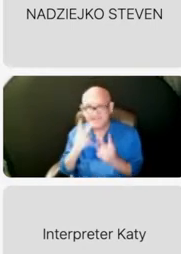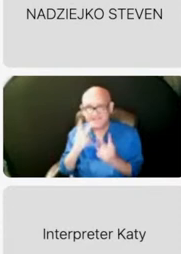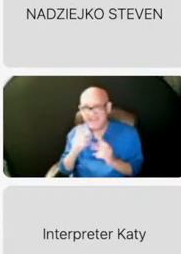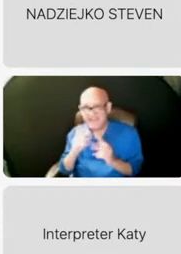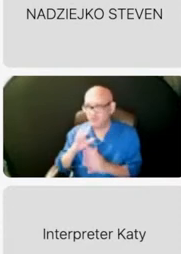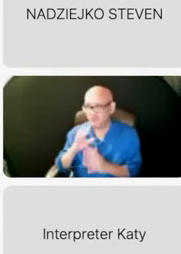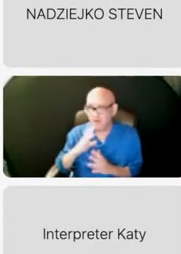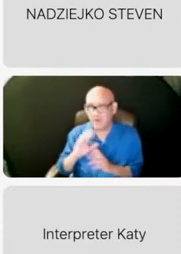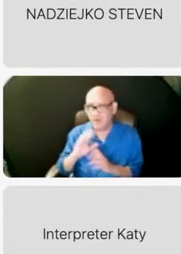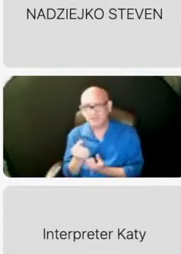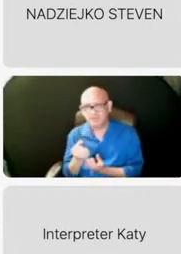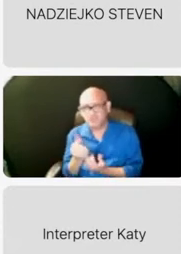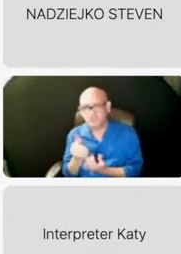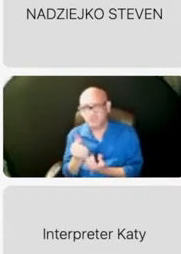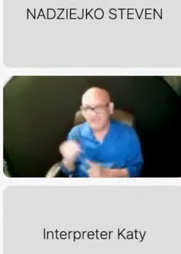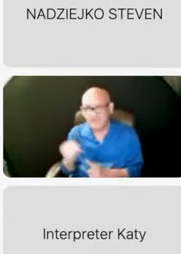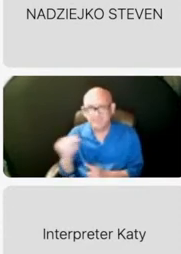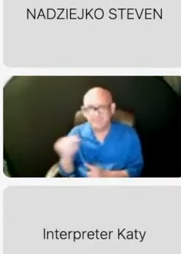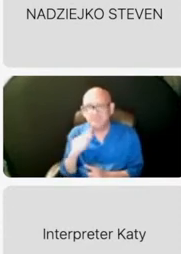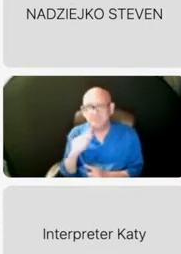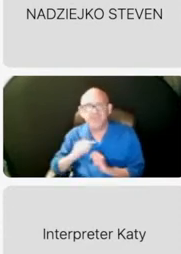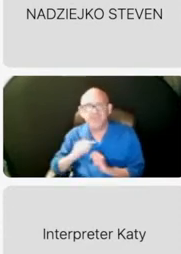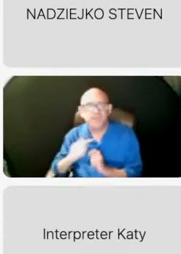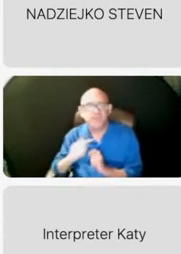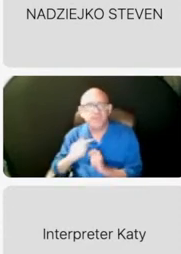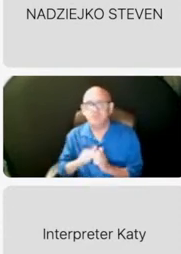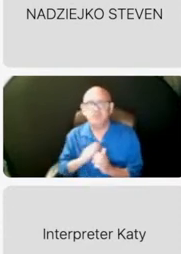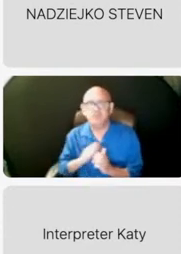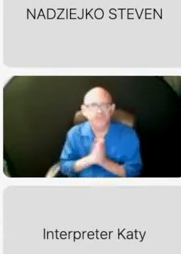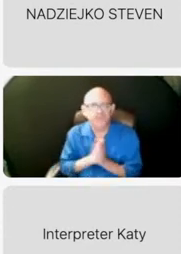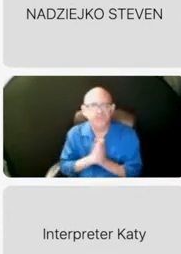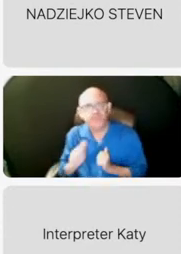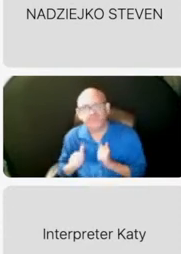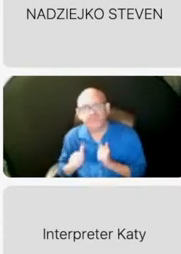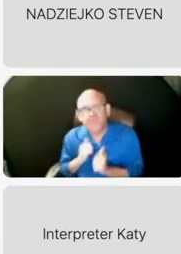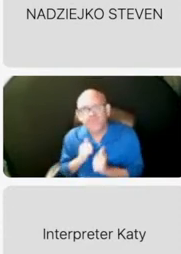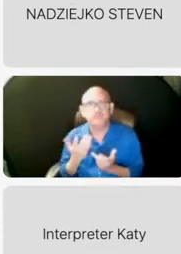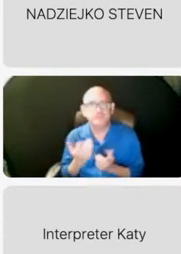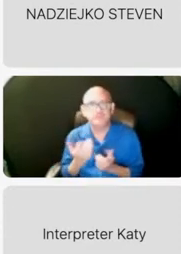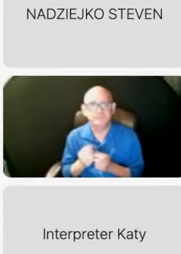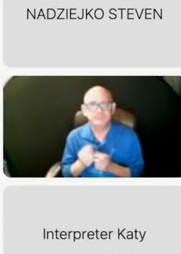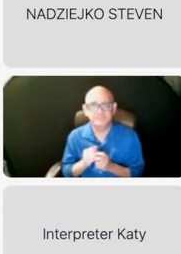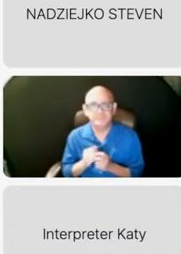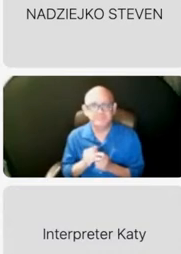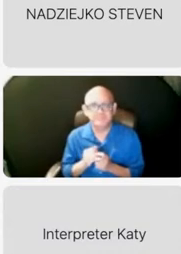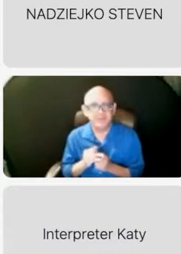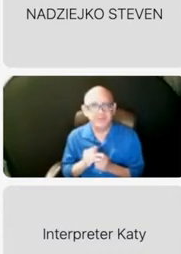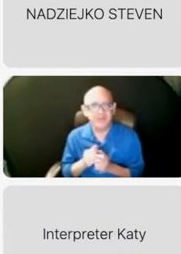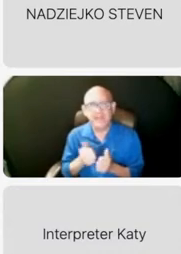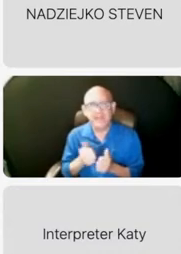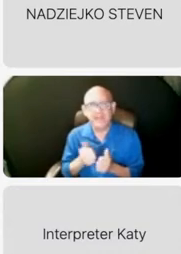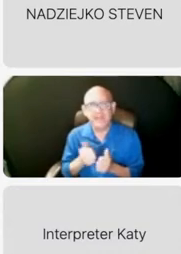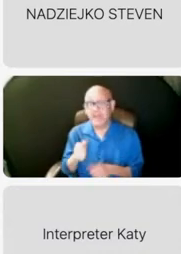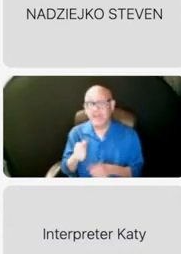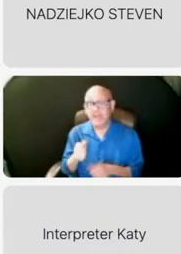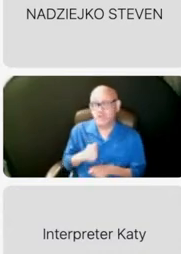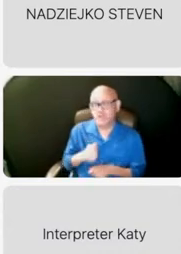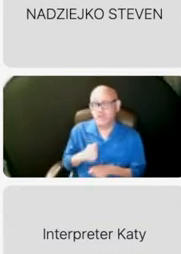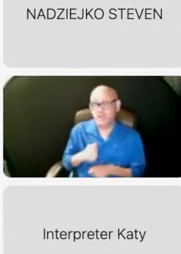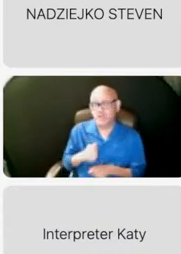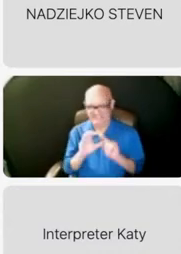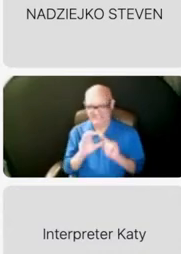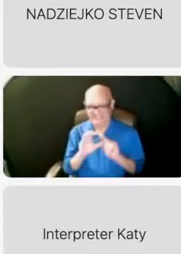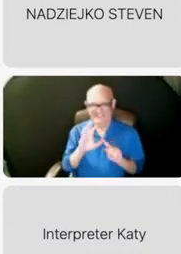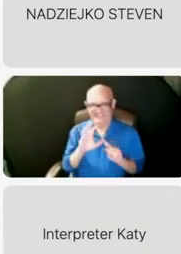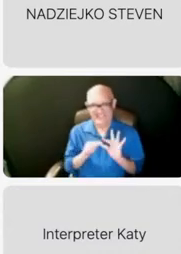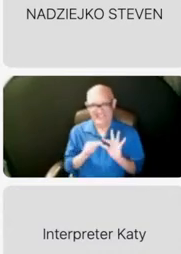yourselves you have the passion you have that motivation and whatever judge c said that little cd he